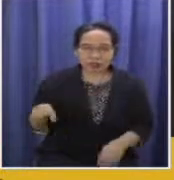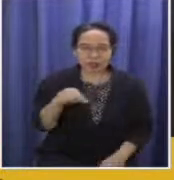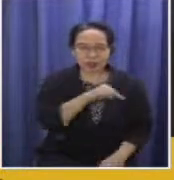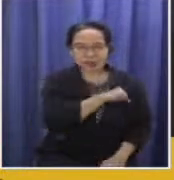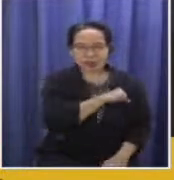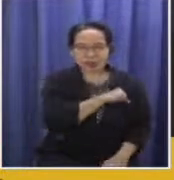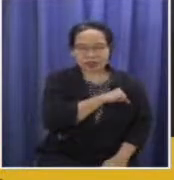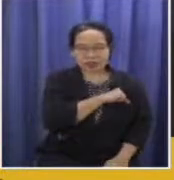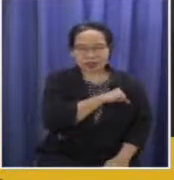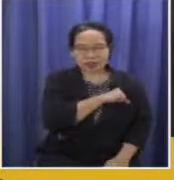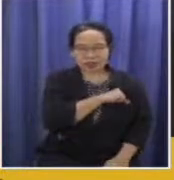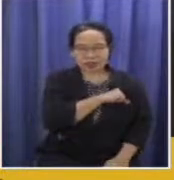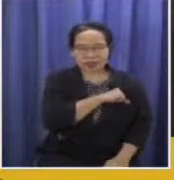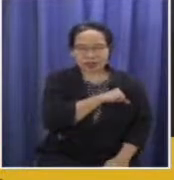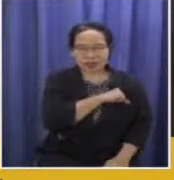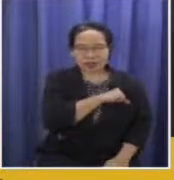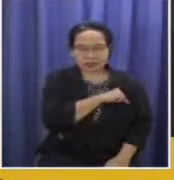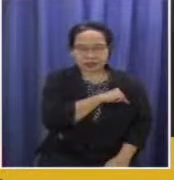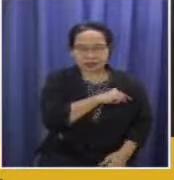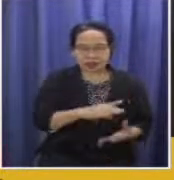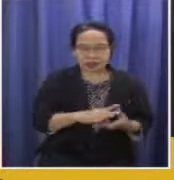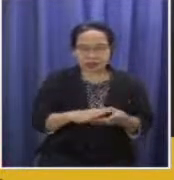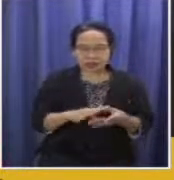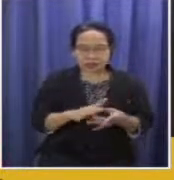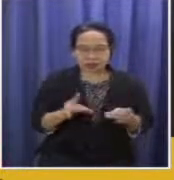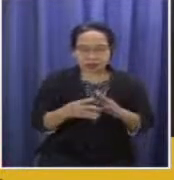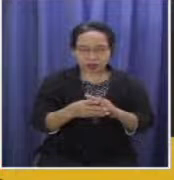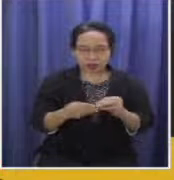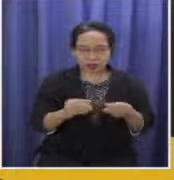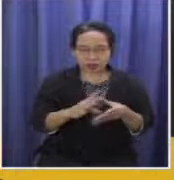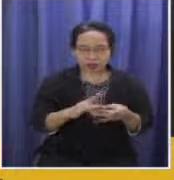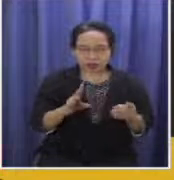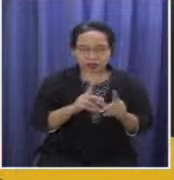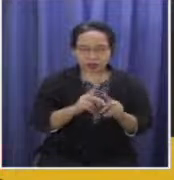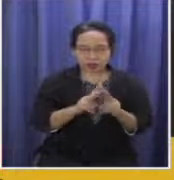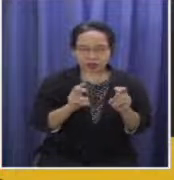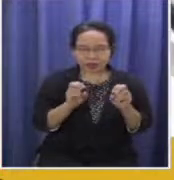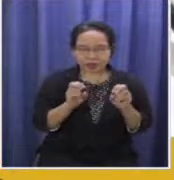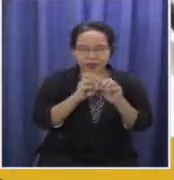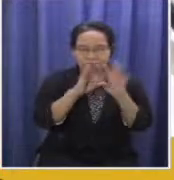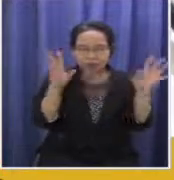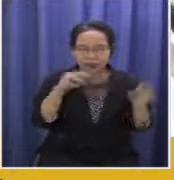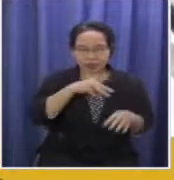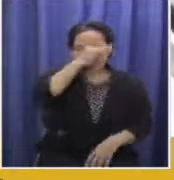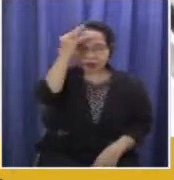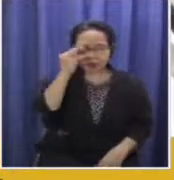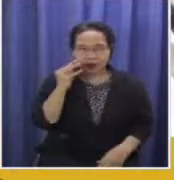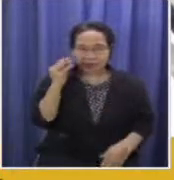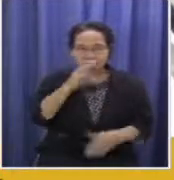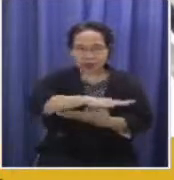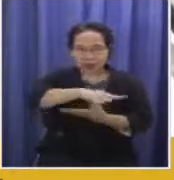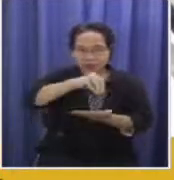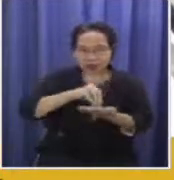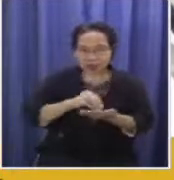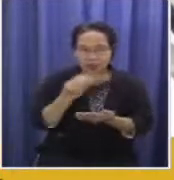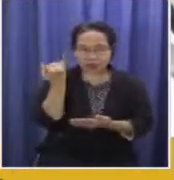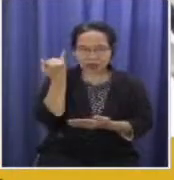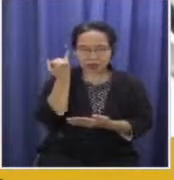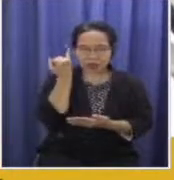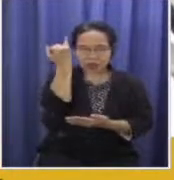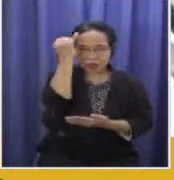with us. The story is very clear. When Mary was engaged to Joseph,